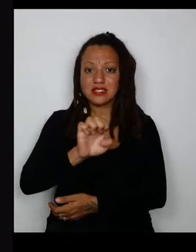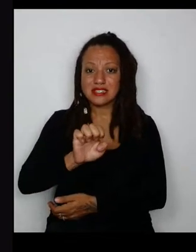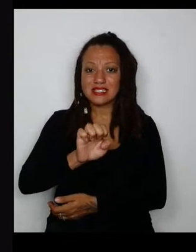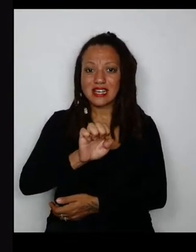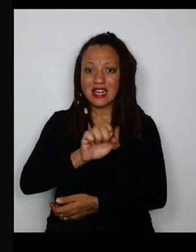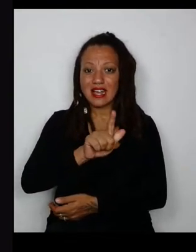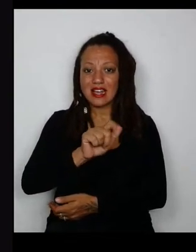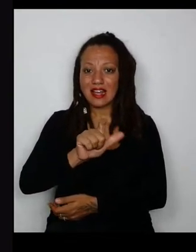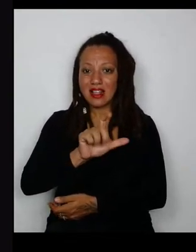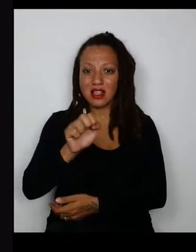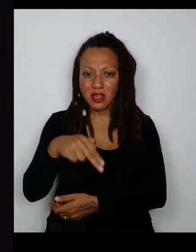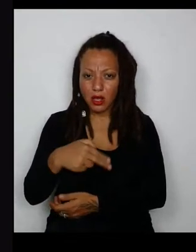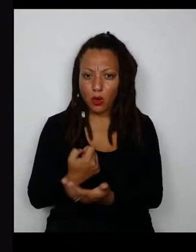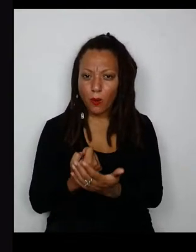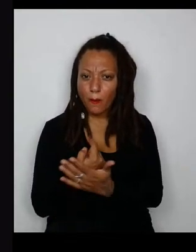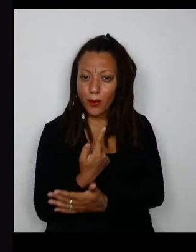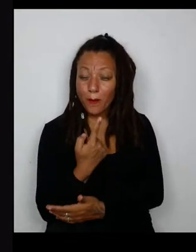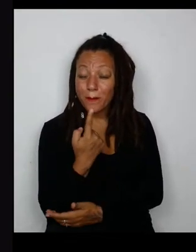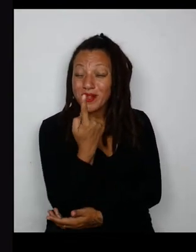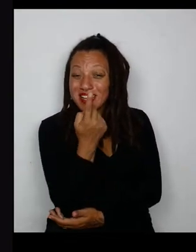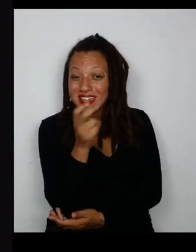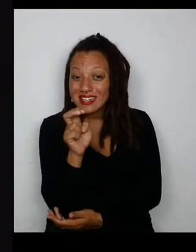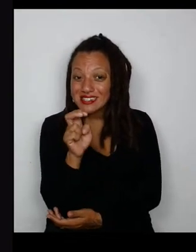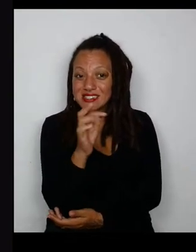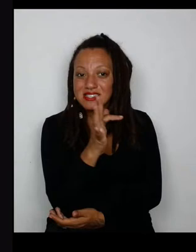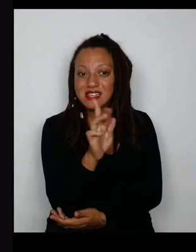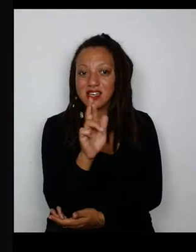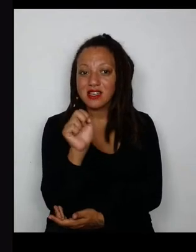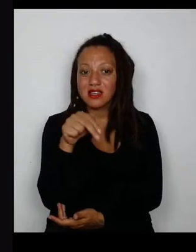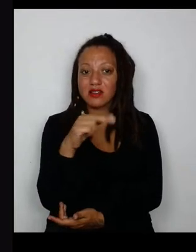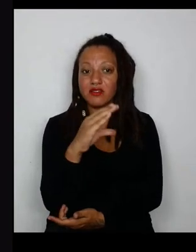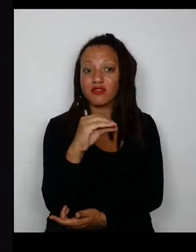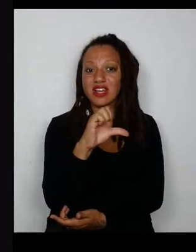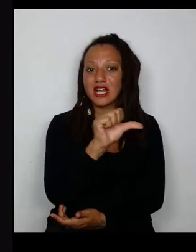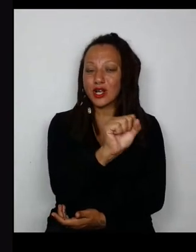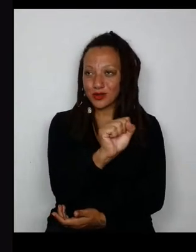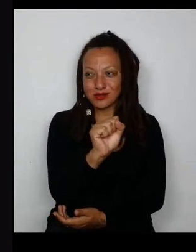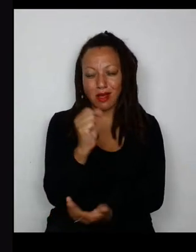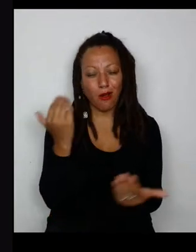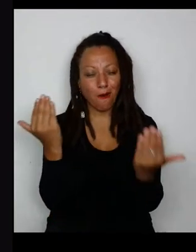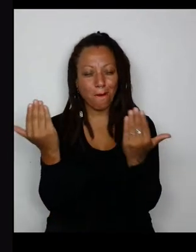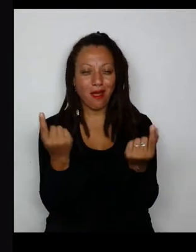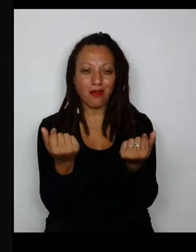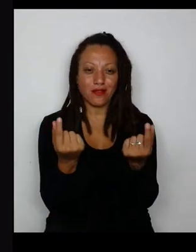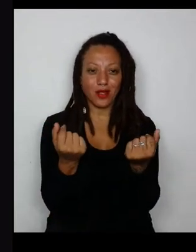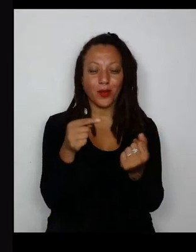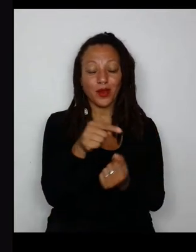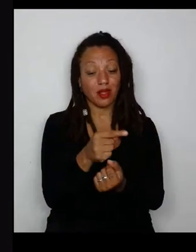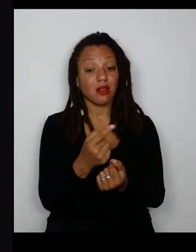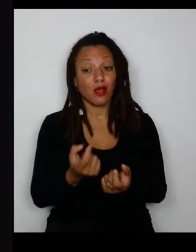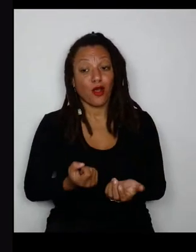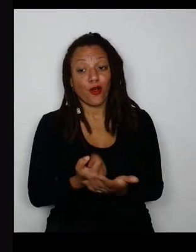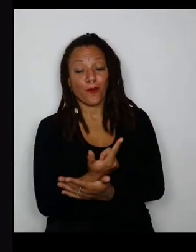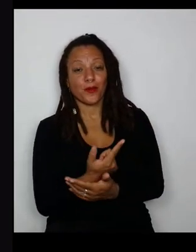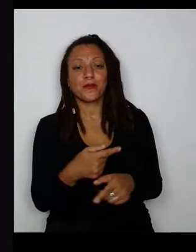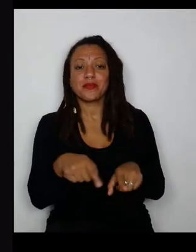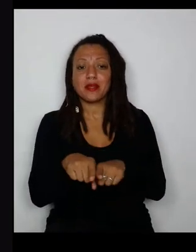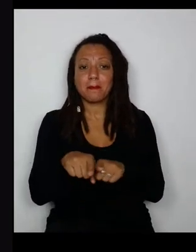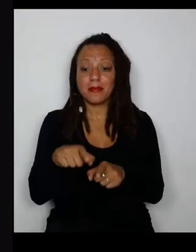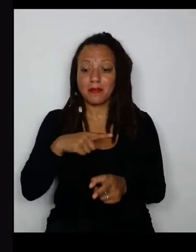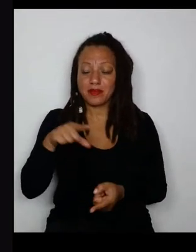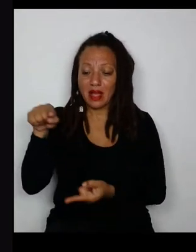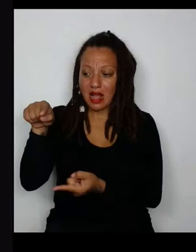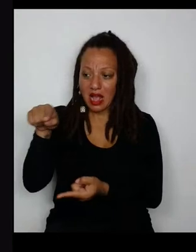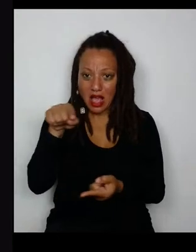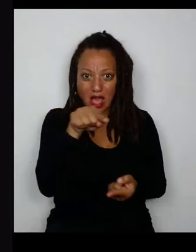segalong for 15 francs and as a comparison a collection of empty